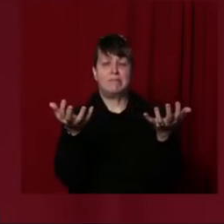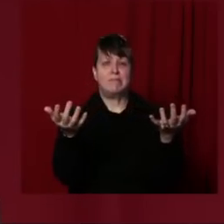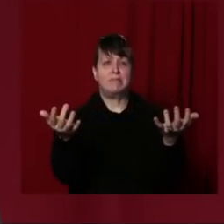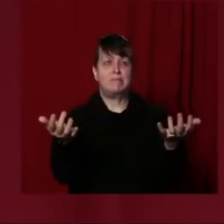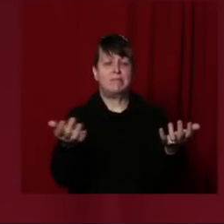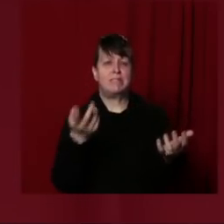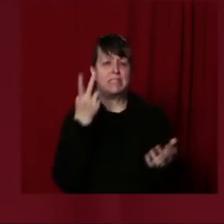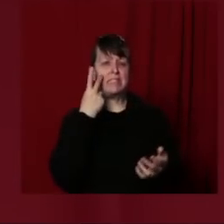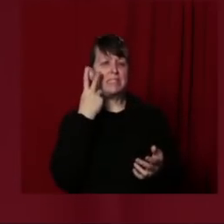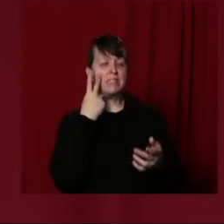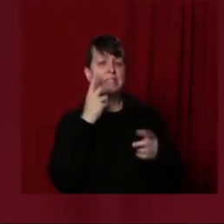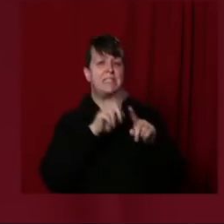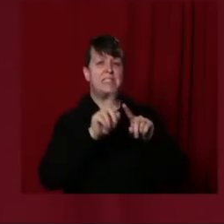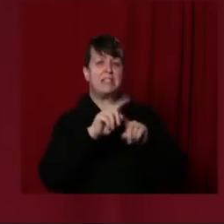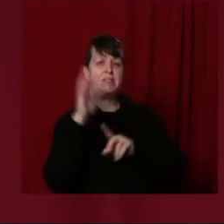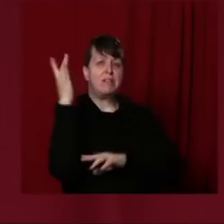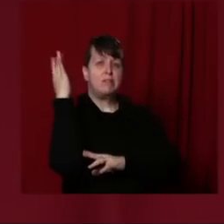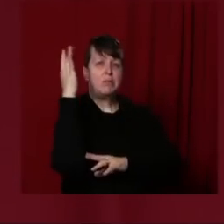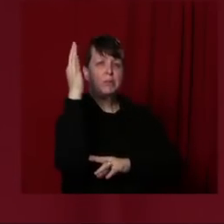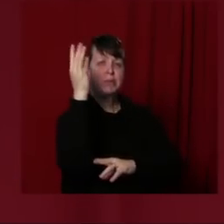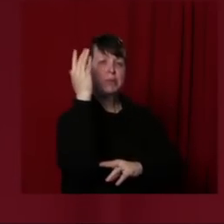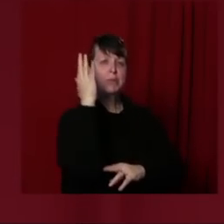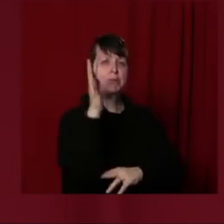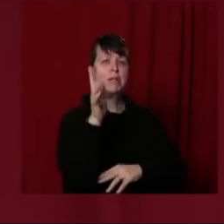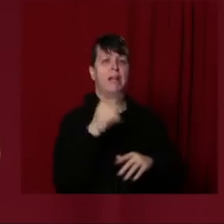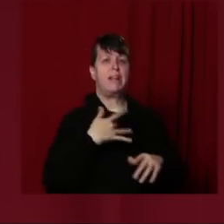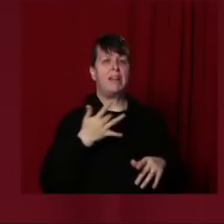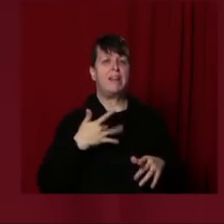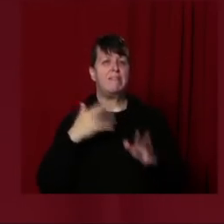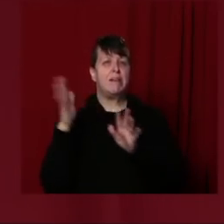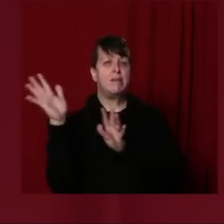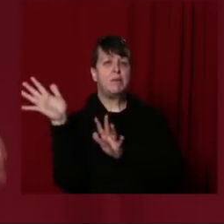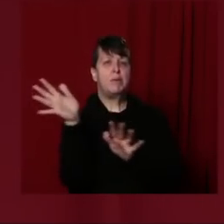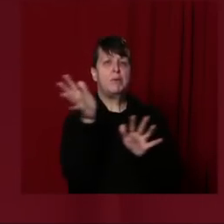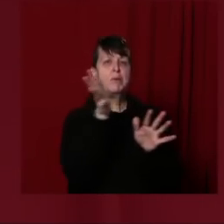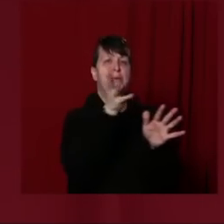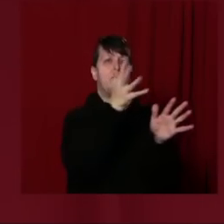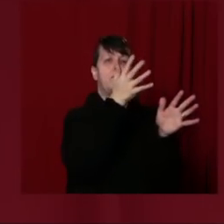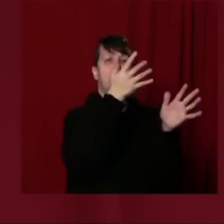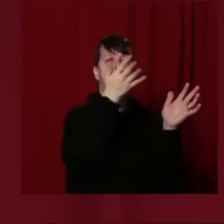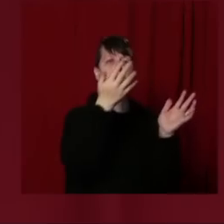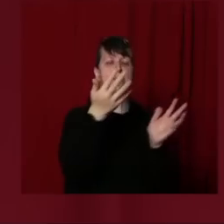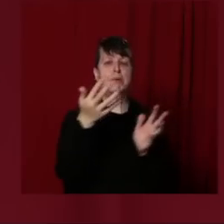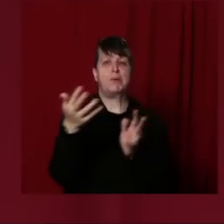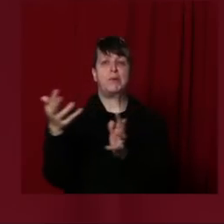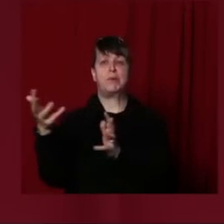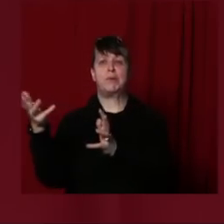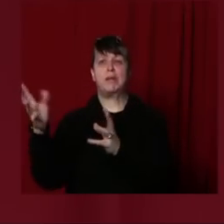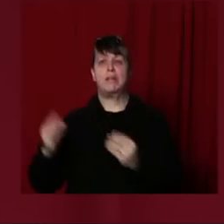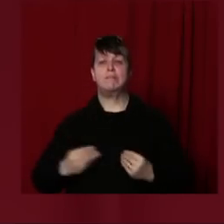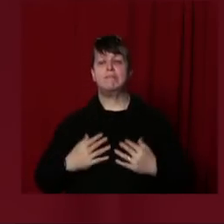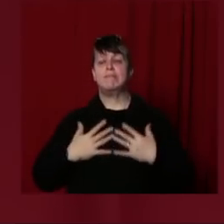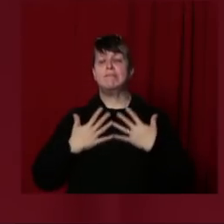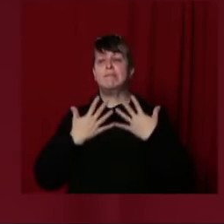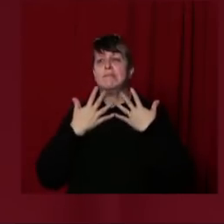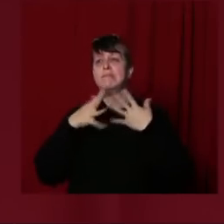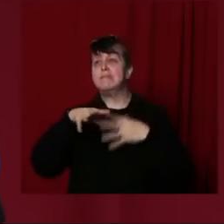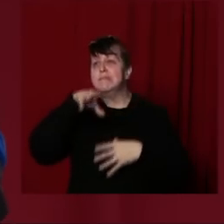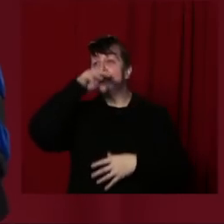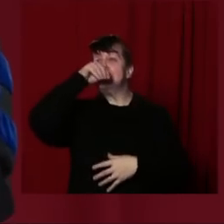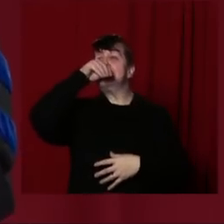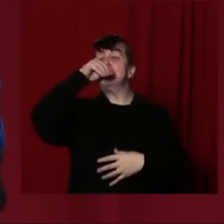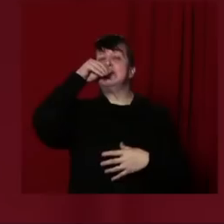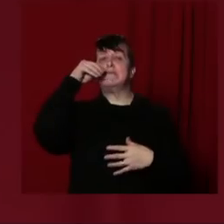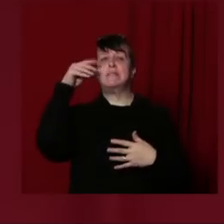resplendent foliage, while a calm, gentle breeze rouses the senses with flavory, familiar